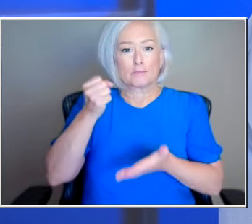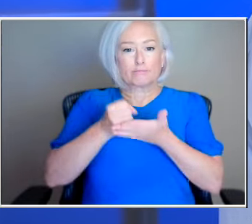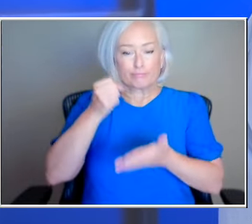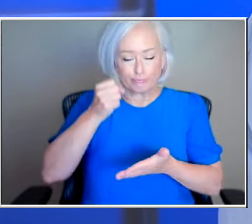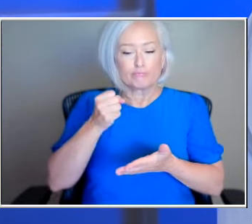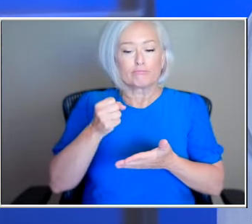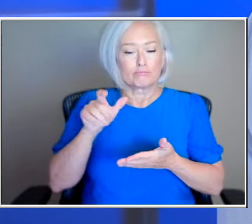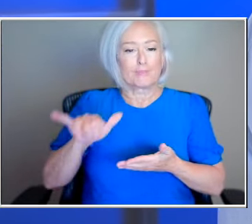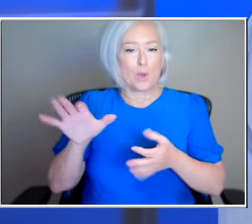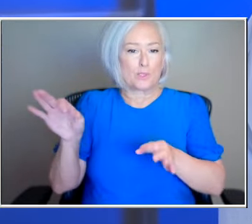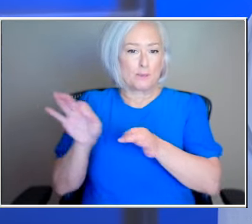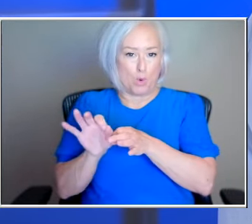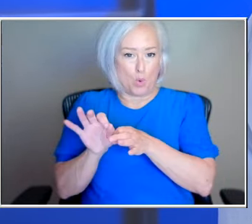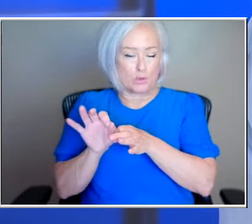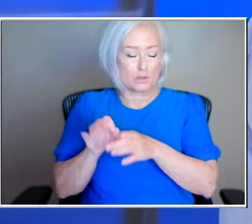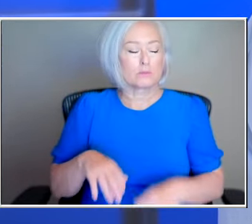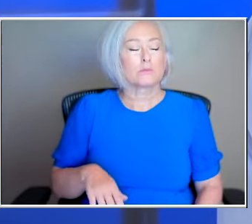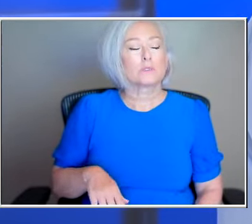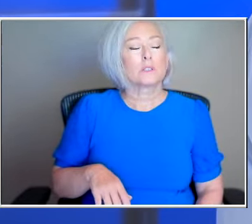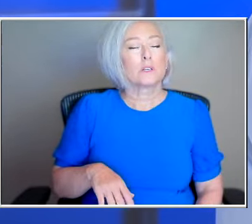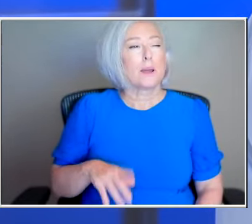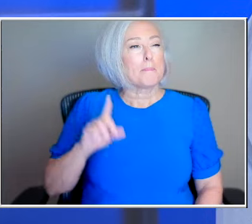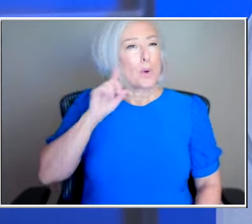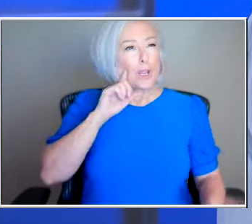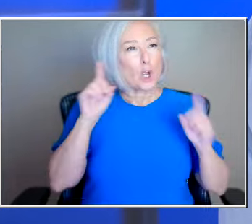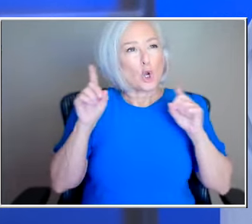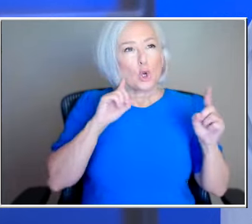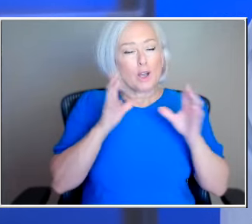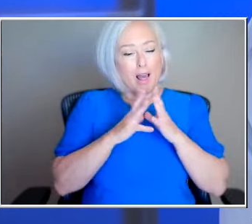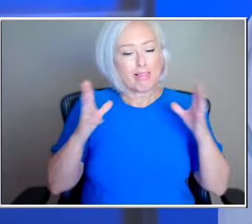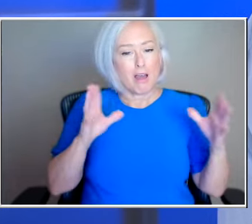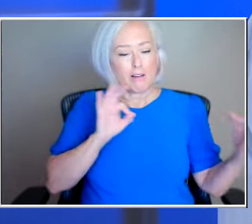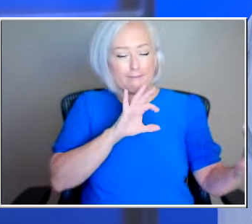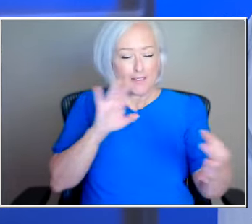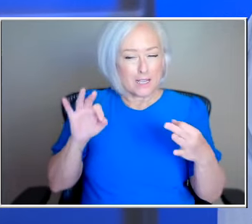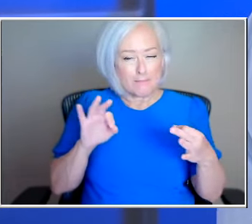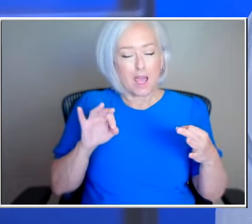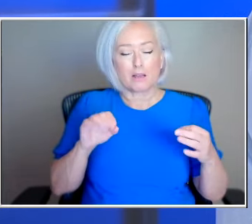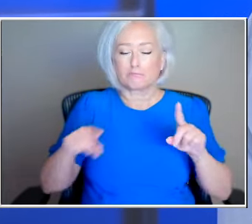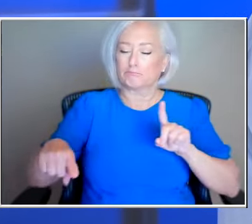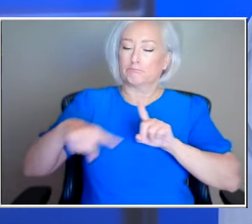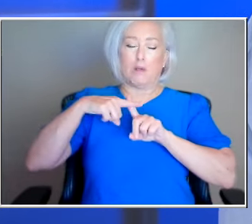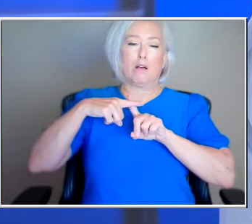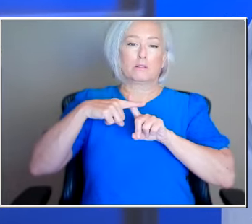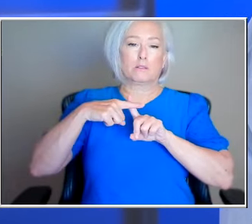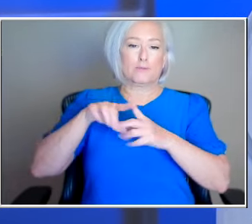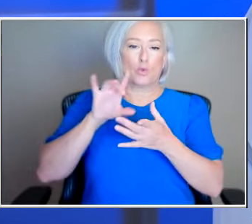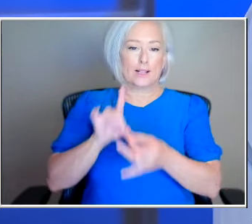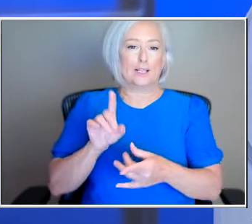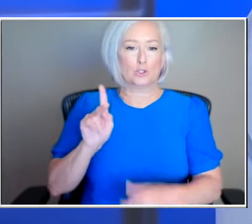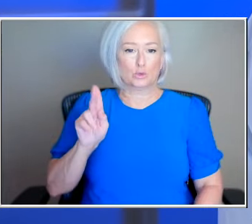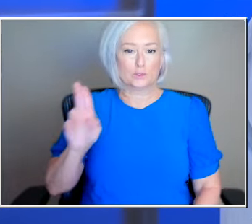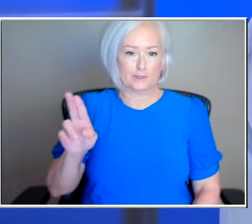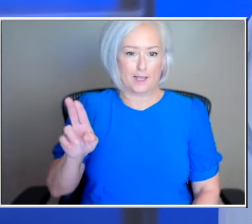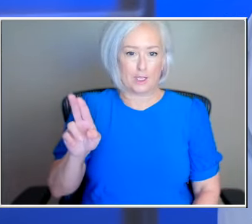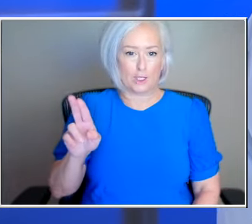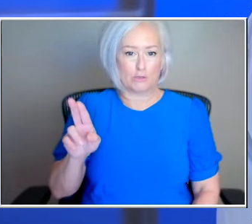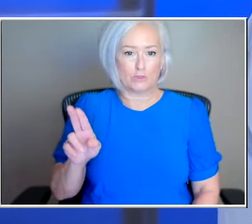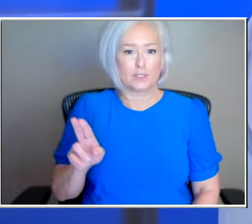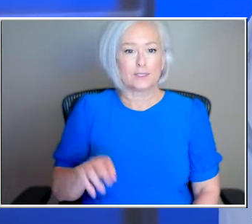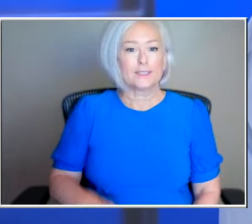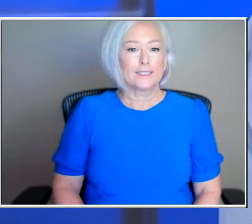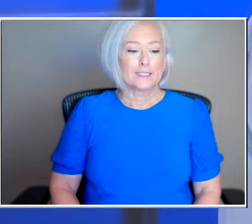we had heard got a good feedback from friends that made it a difficult decision. In the end, made it kind